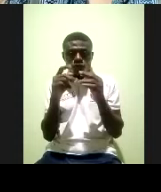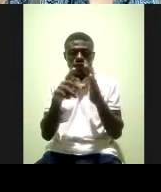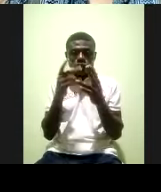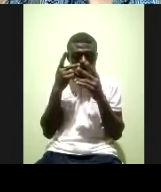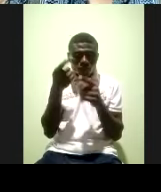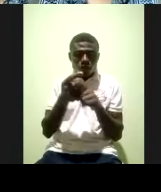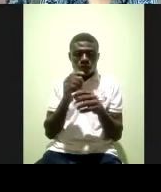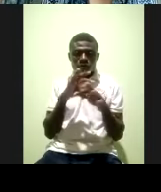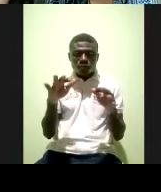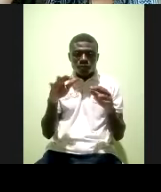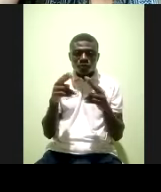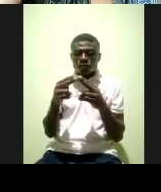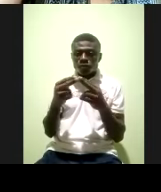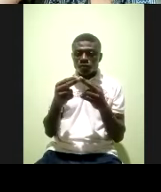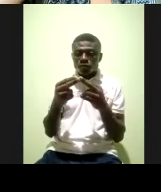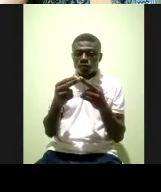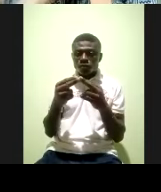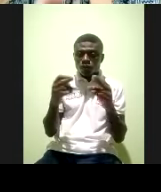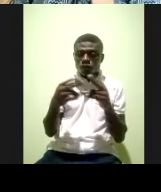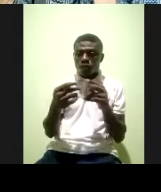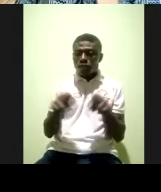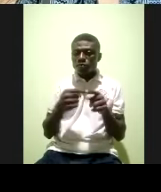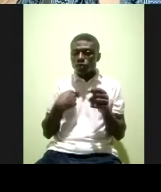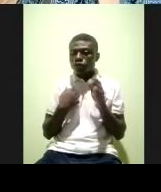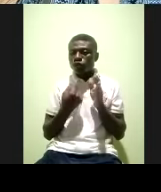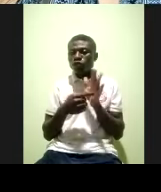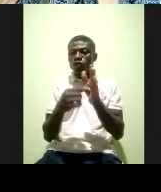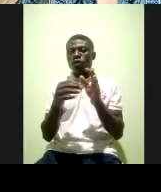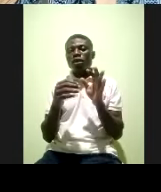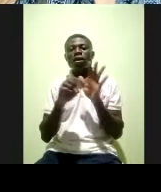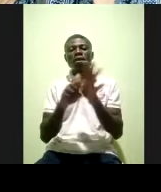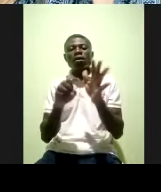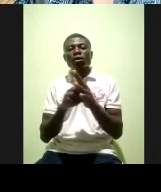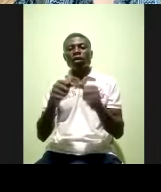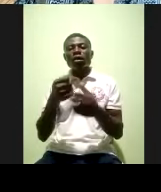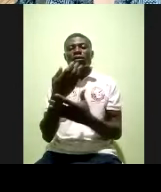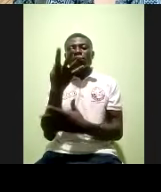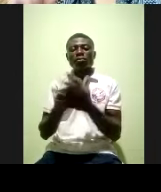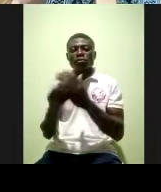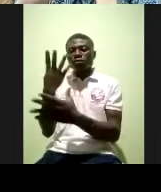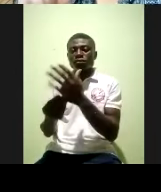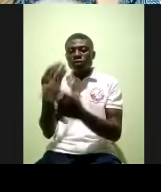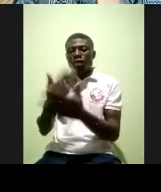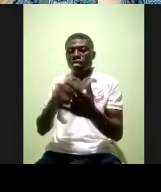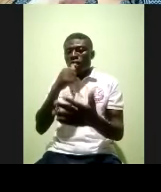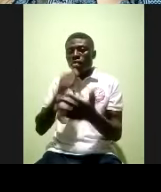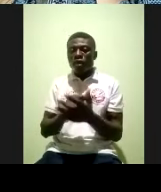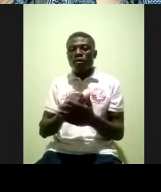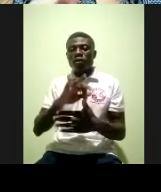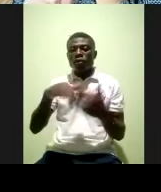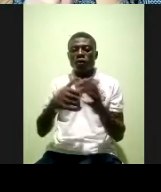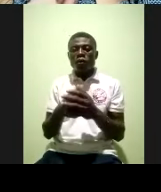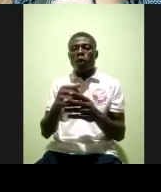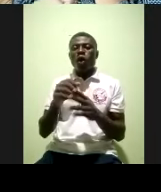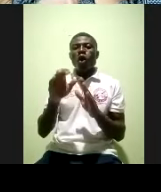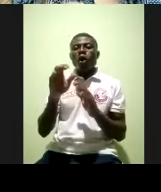The sentence, as I showed you one example, they can omit the letters or words from sentences. The cause for this